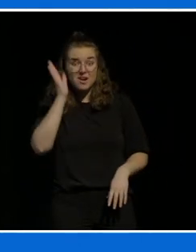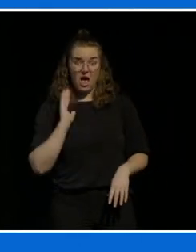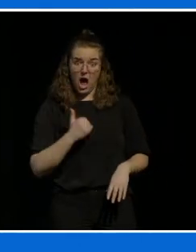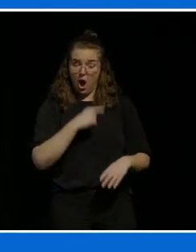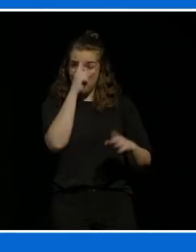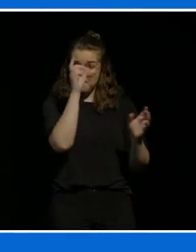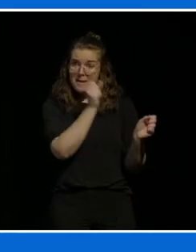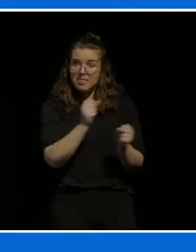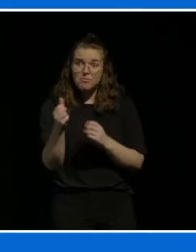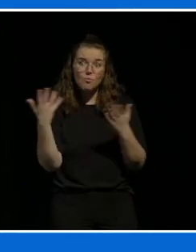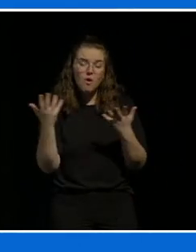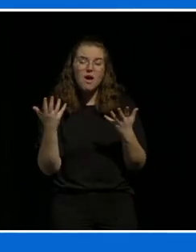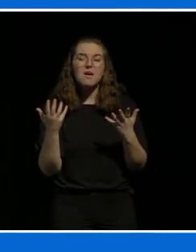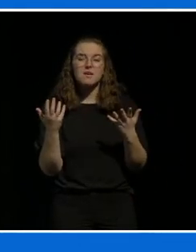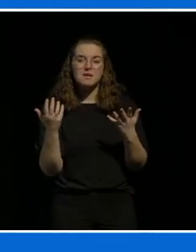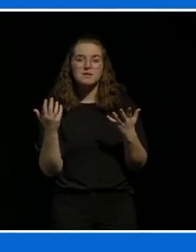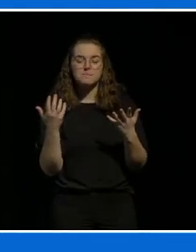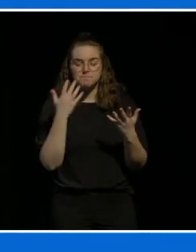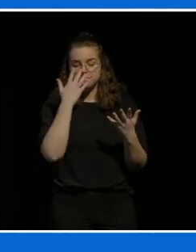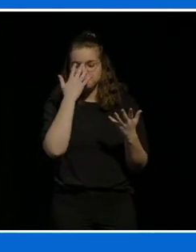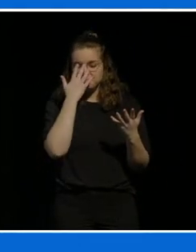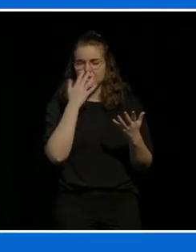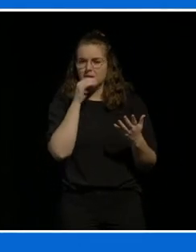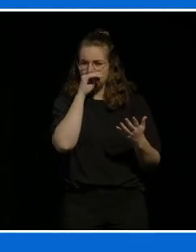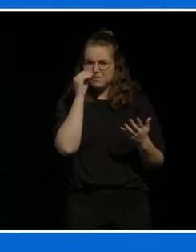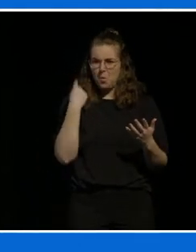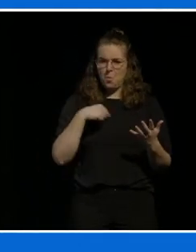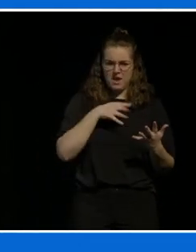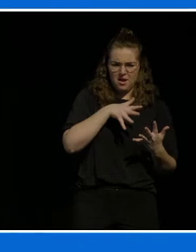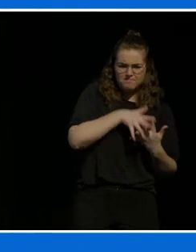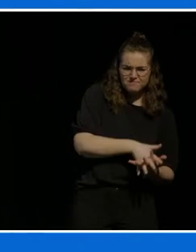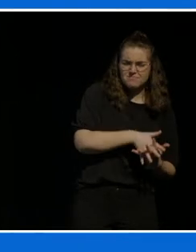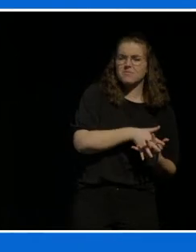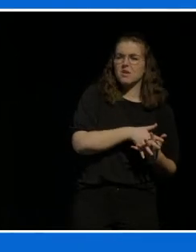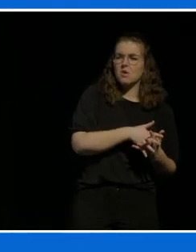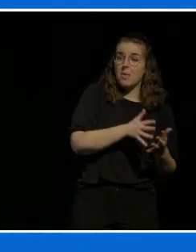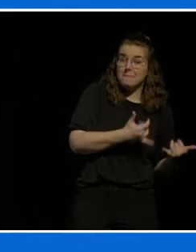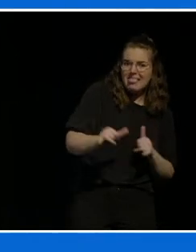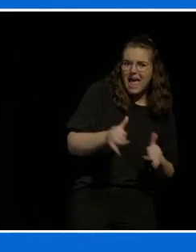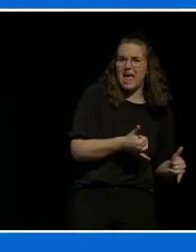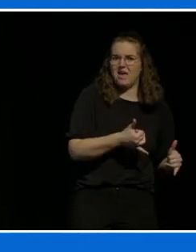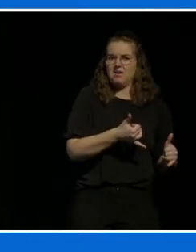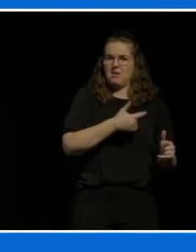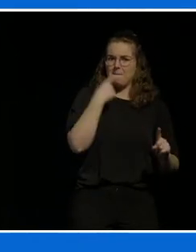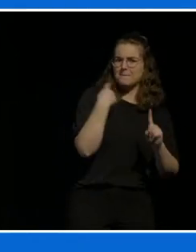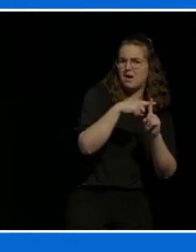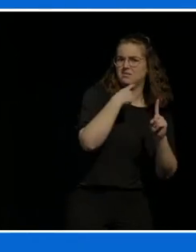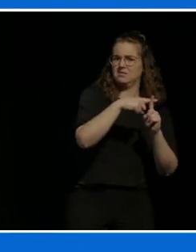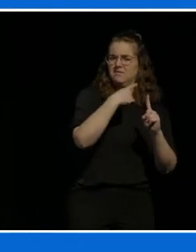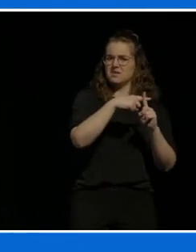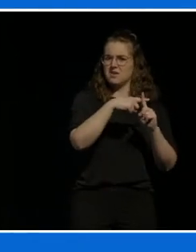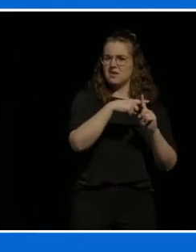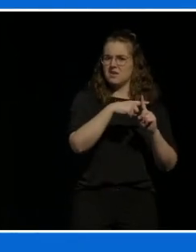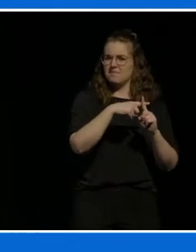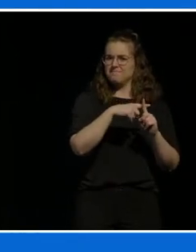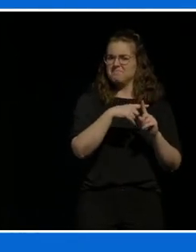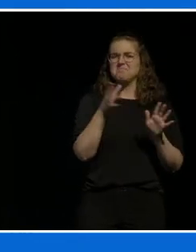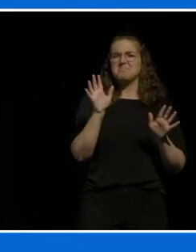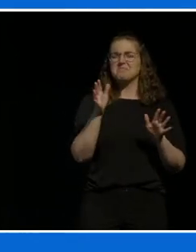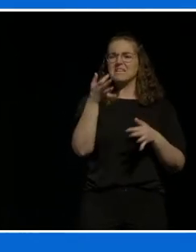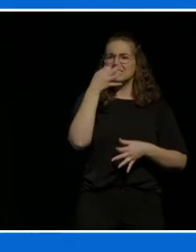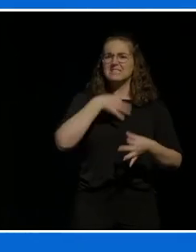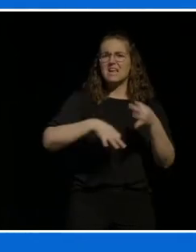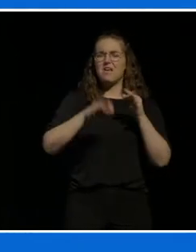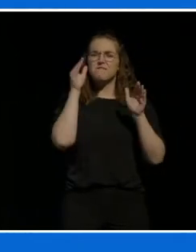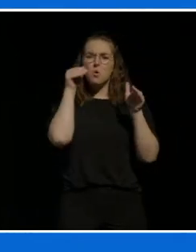is actually very much so rooted in play and positivity and thinking about, instead of focusing on the deficit